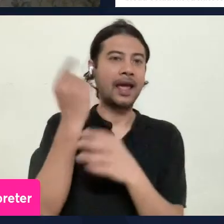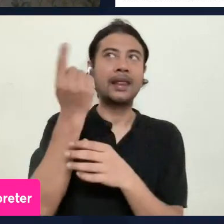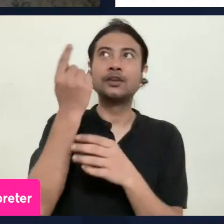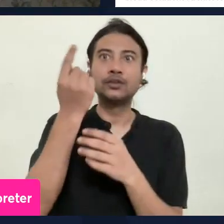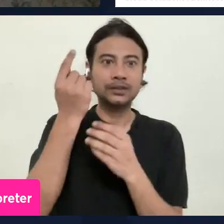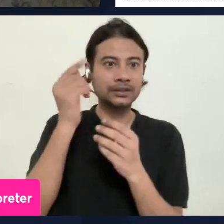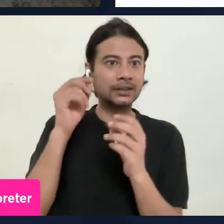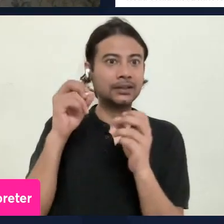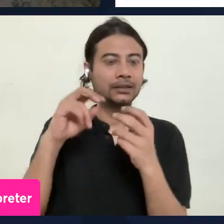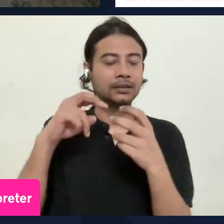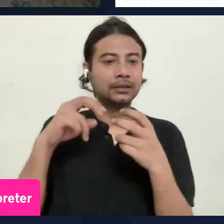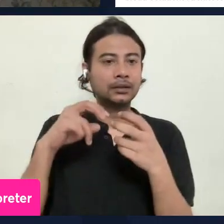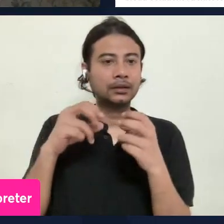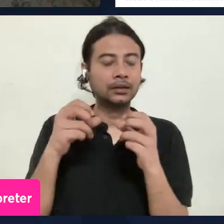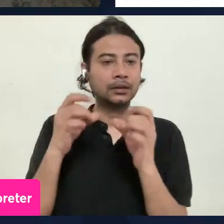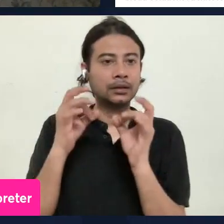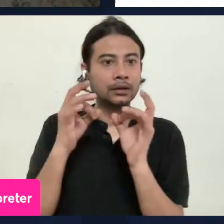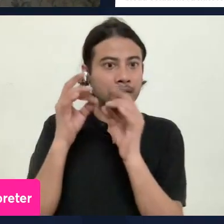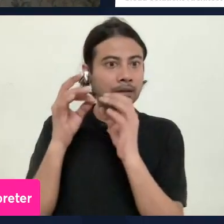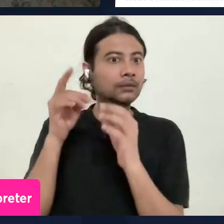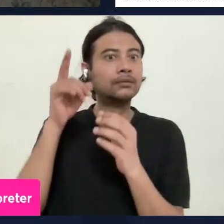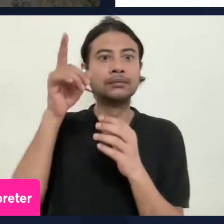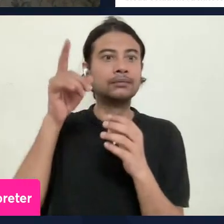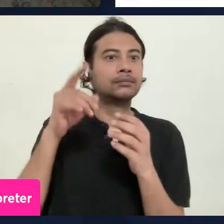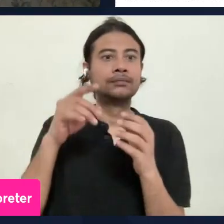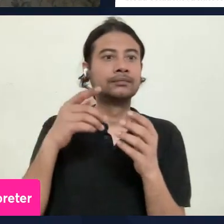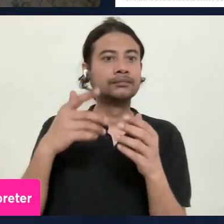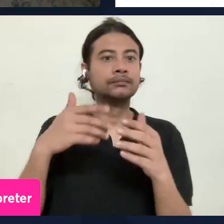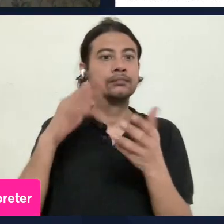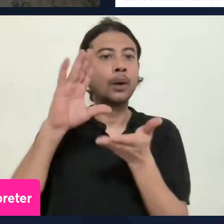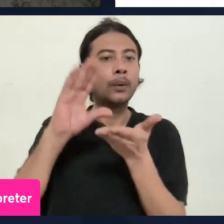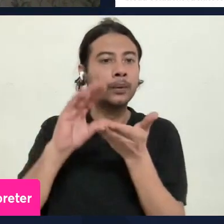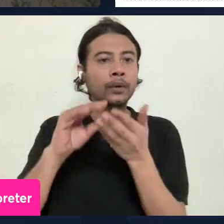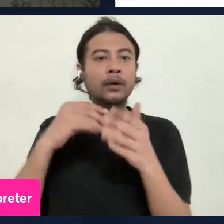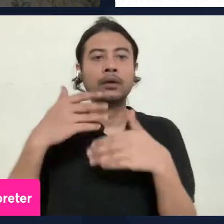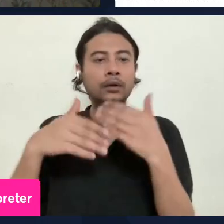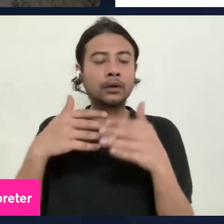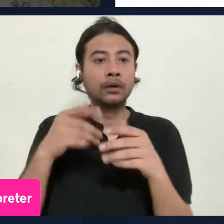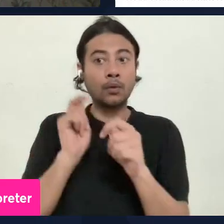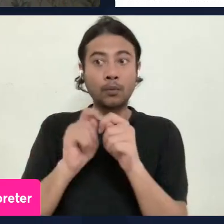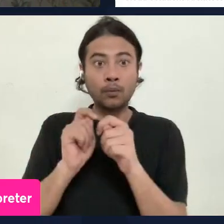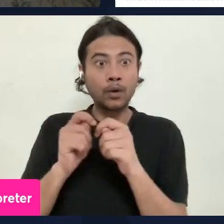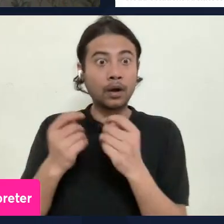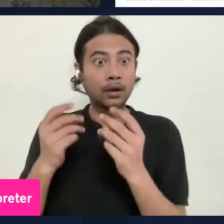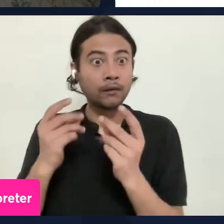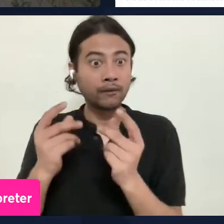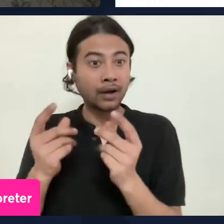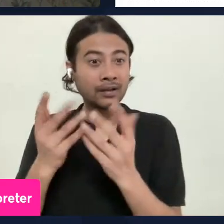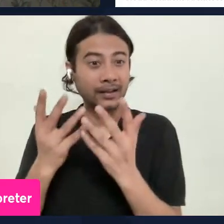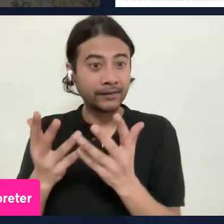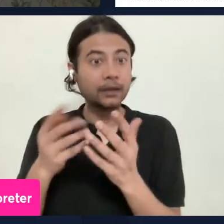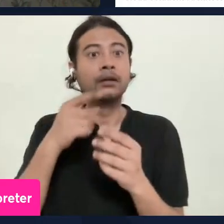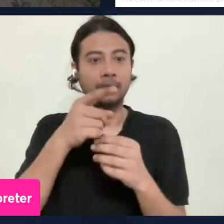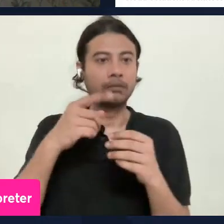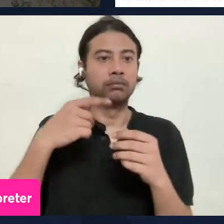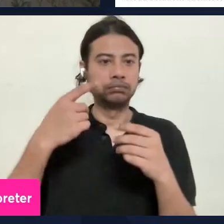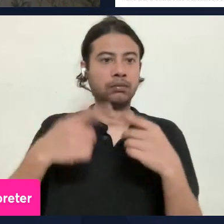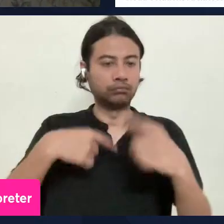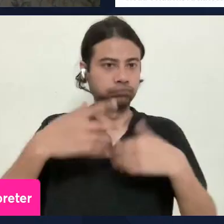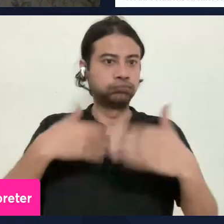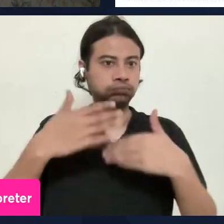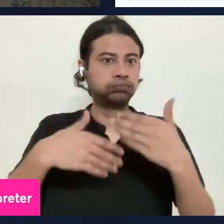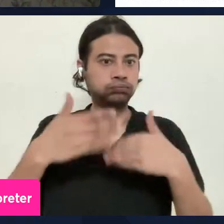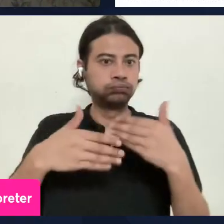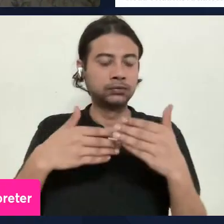them and configuring them to perform when you need that performance. Whereas historically in the data centers, things get switched